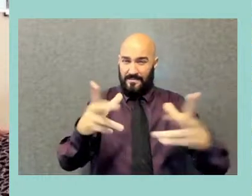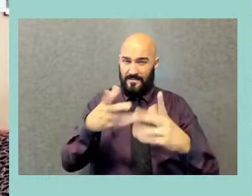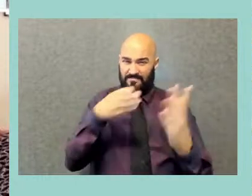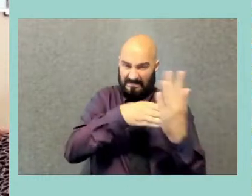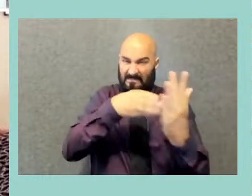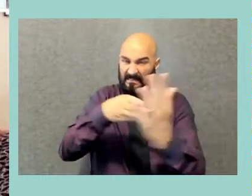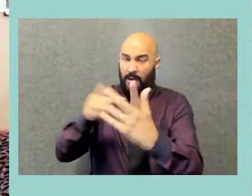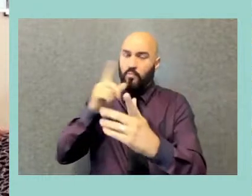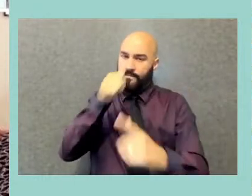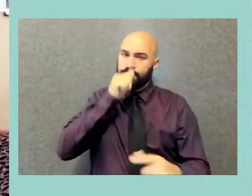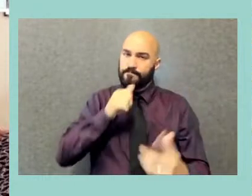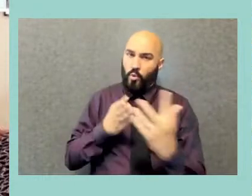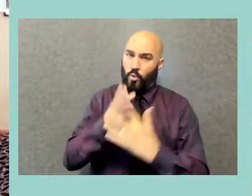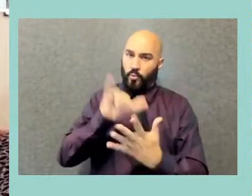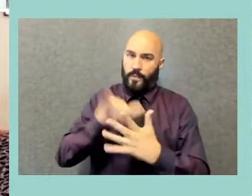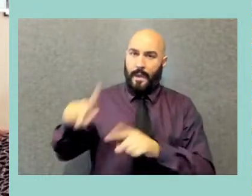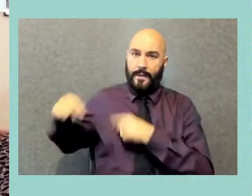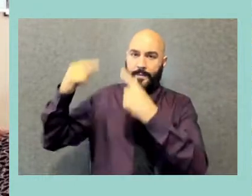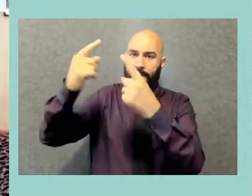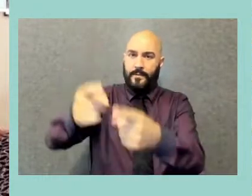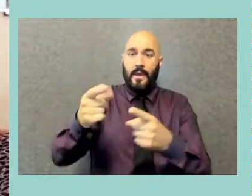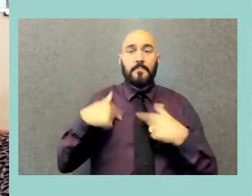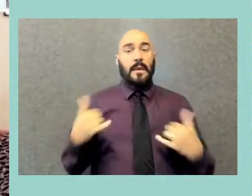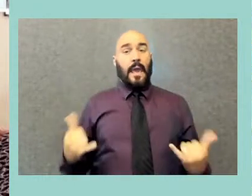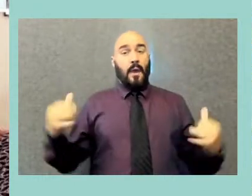held in love and community.